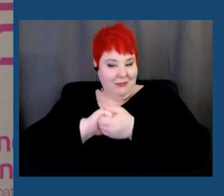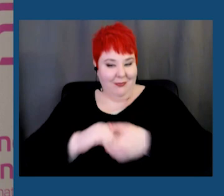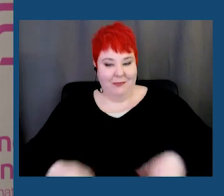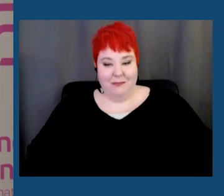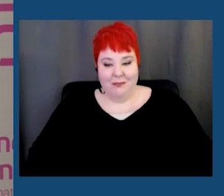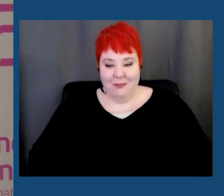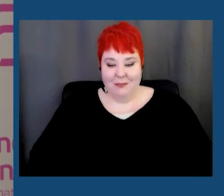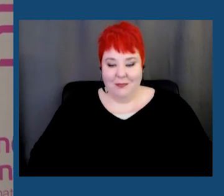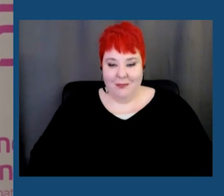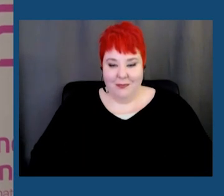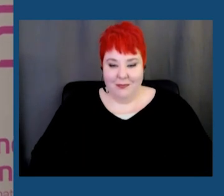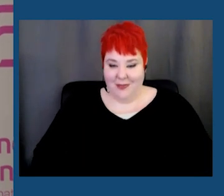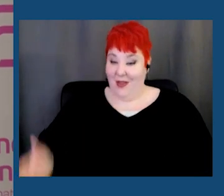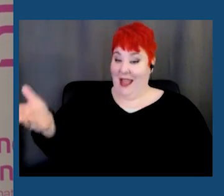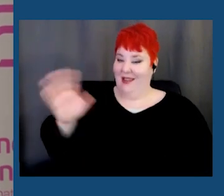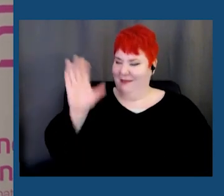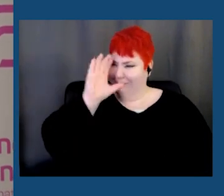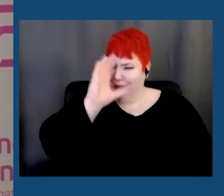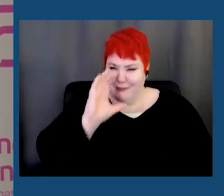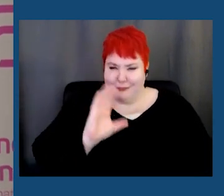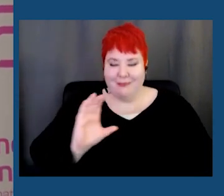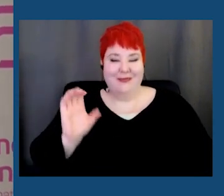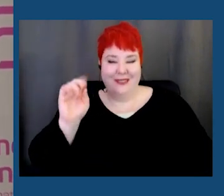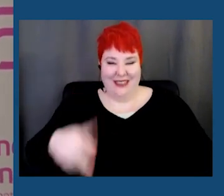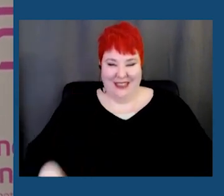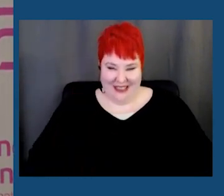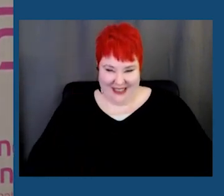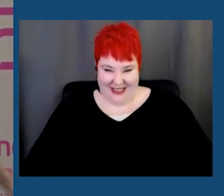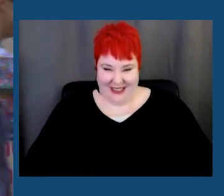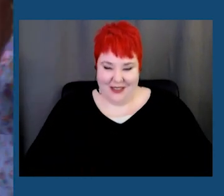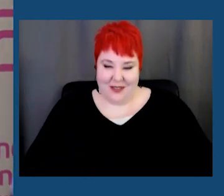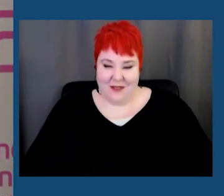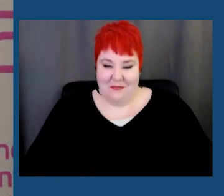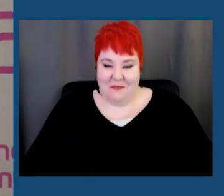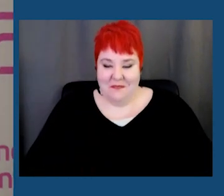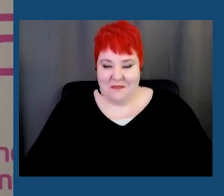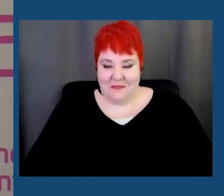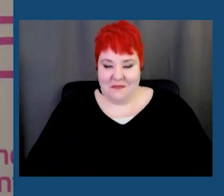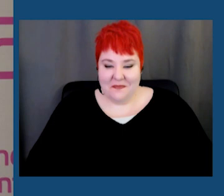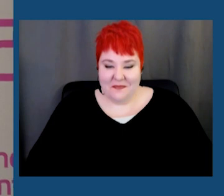Oh, there you are. Thank you so much. Thank you.